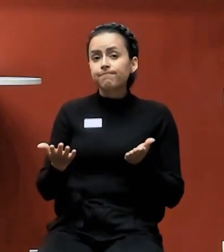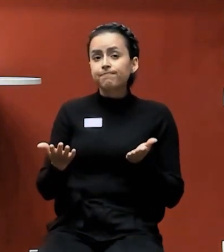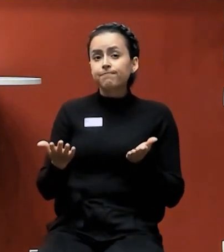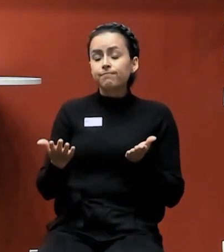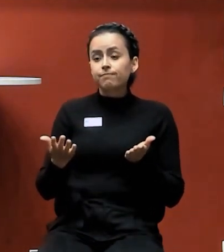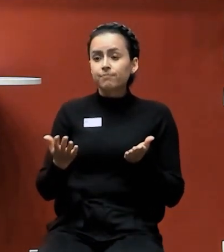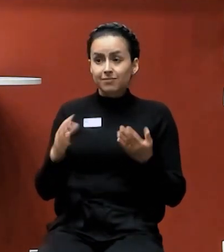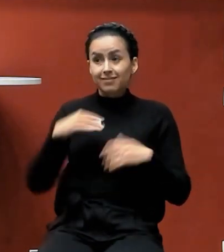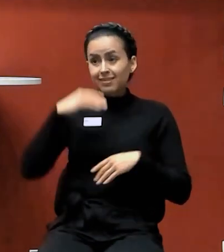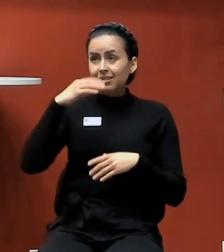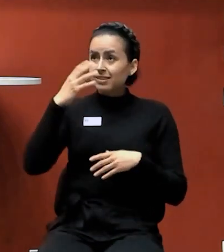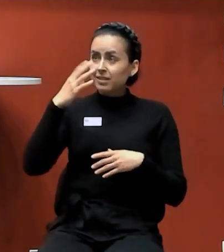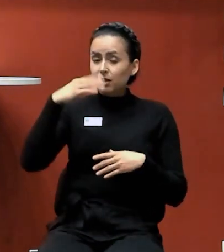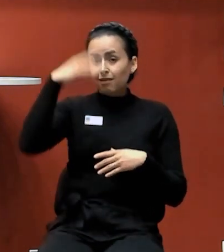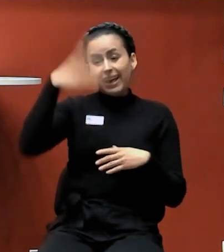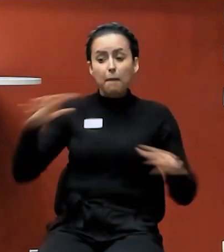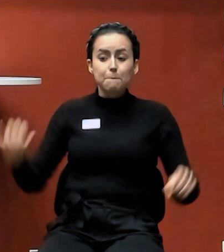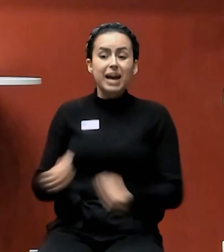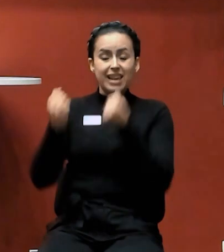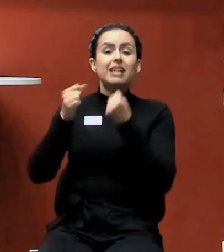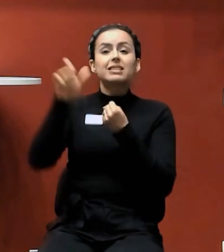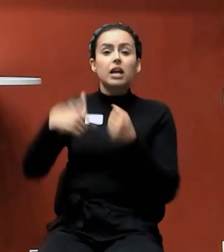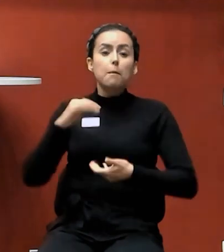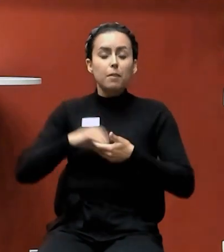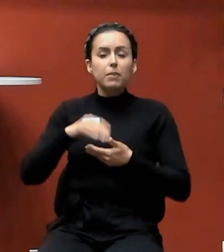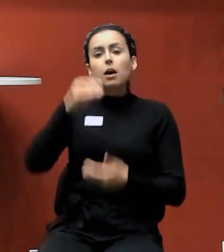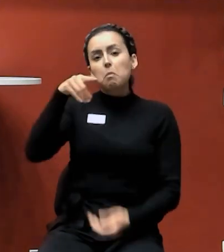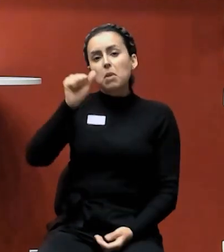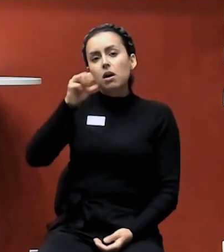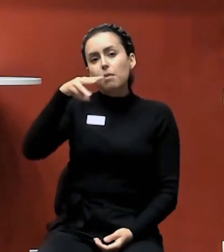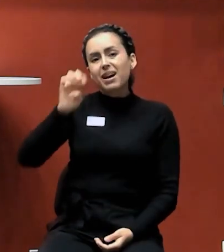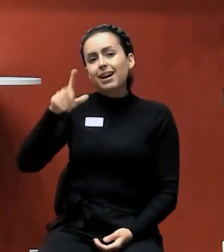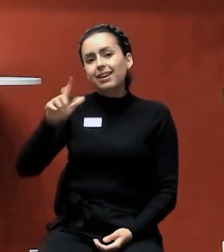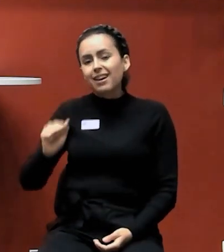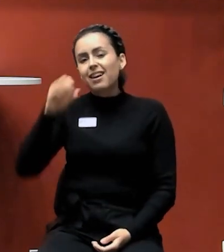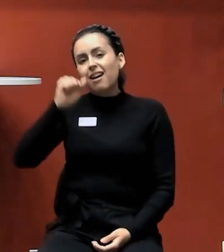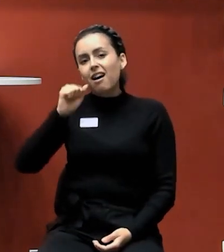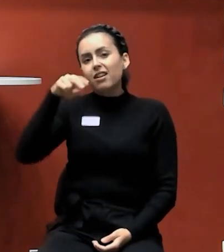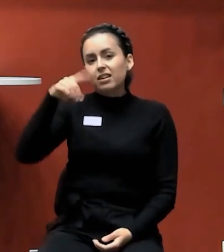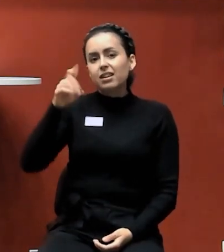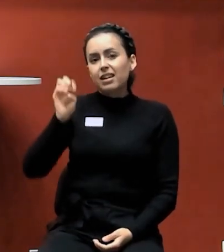a lifeguard, like Pamela Anderson from Baywatch. So